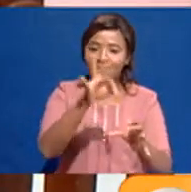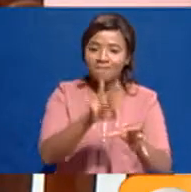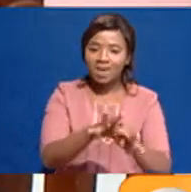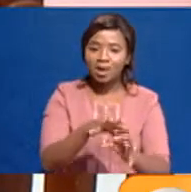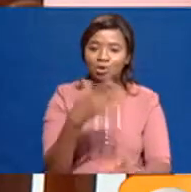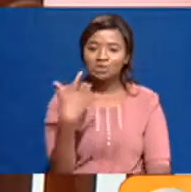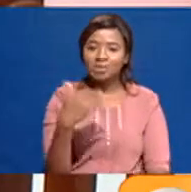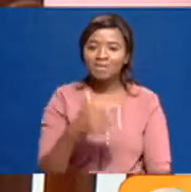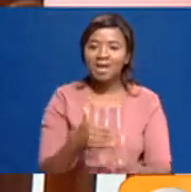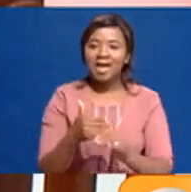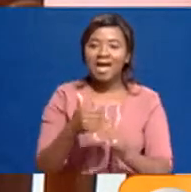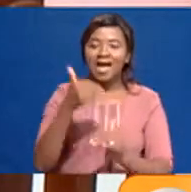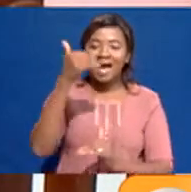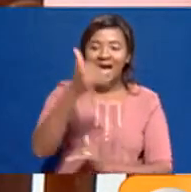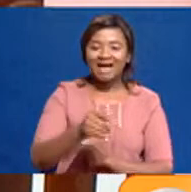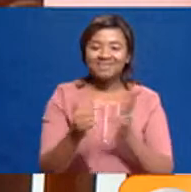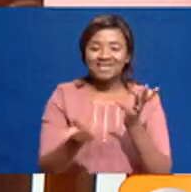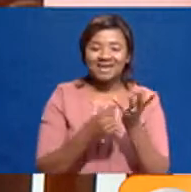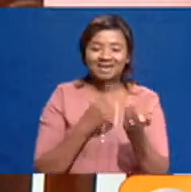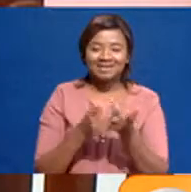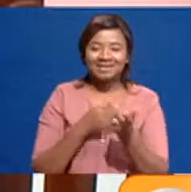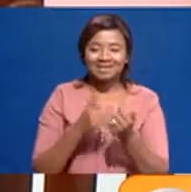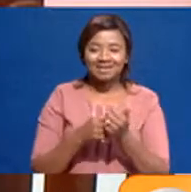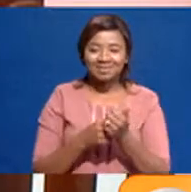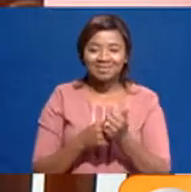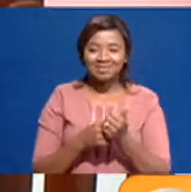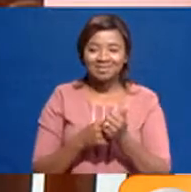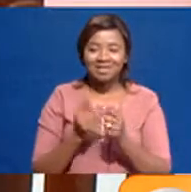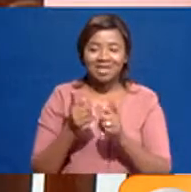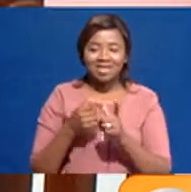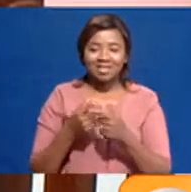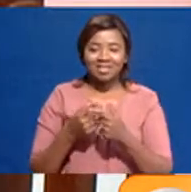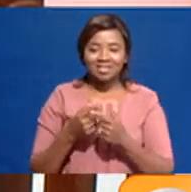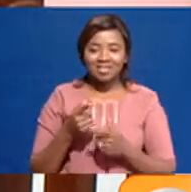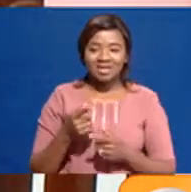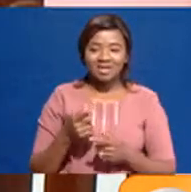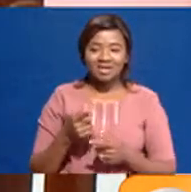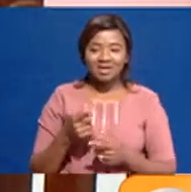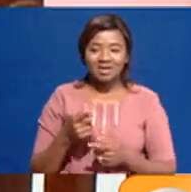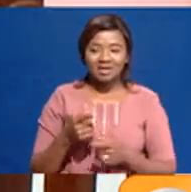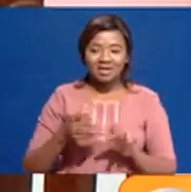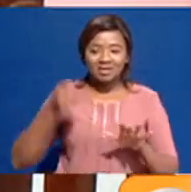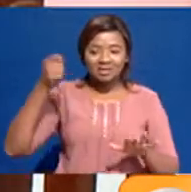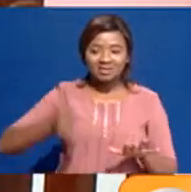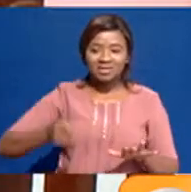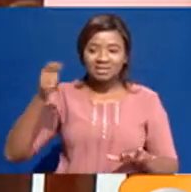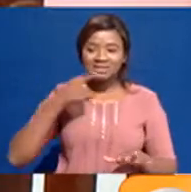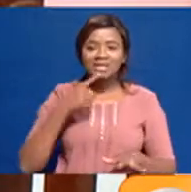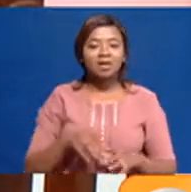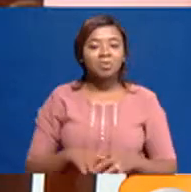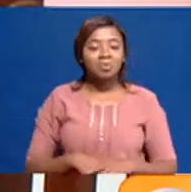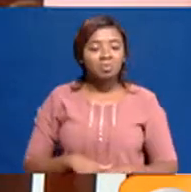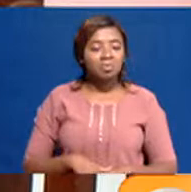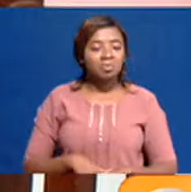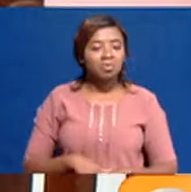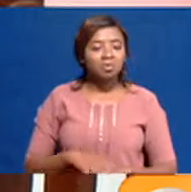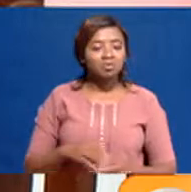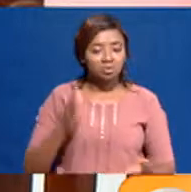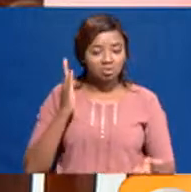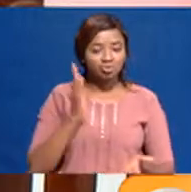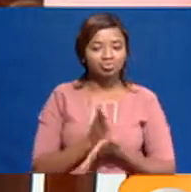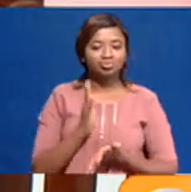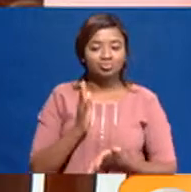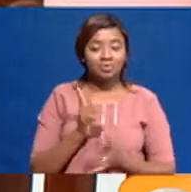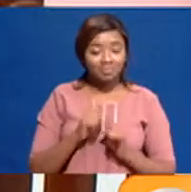counted. And Justice Pratt agreed, the head of the bench, that it was true. And that is